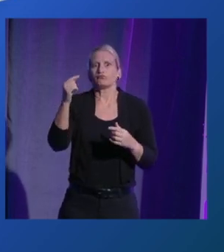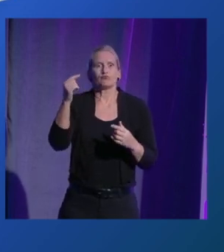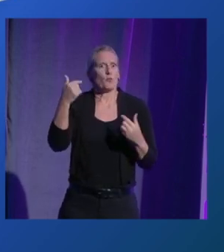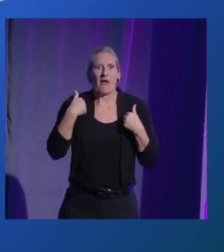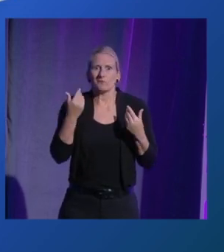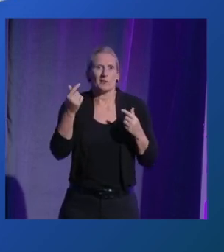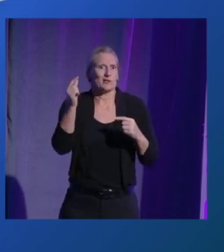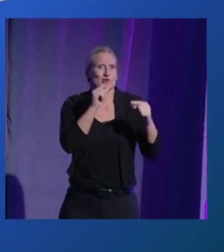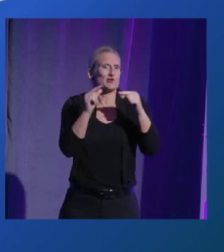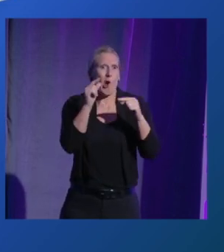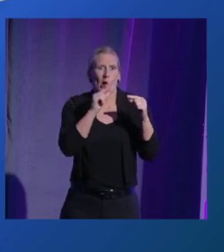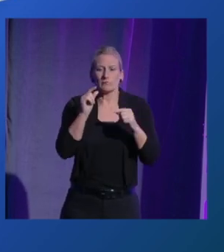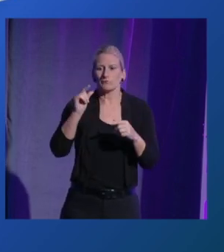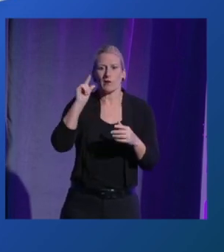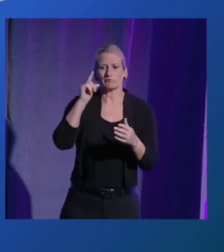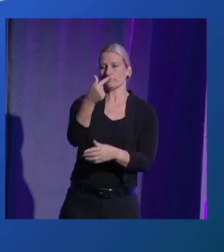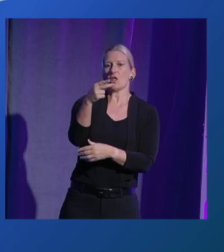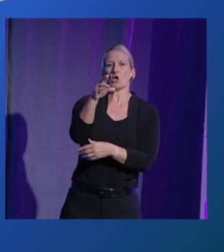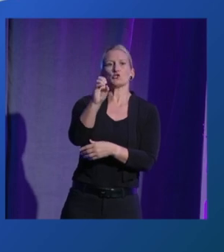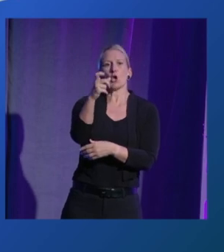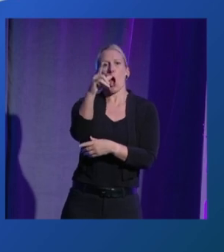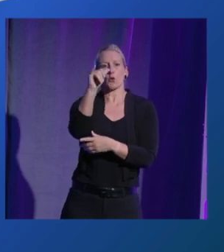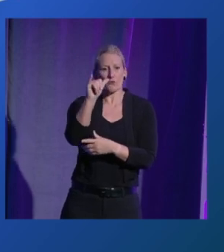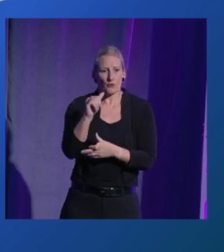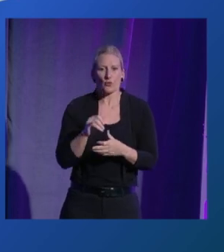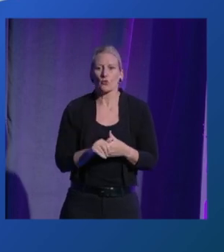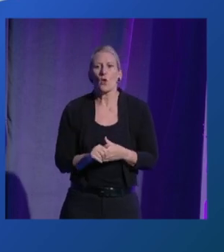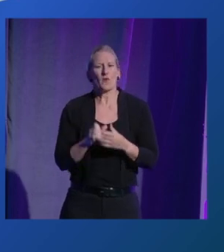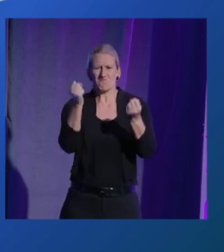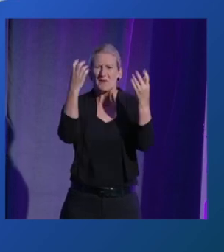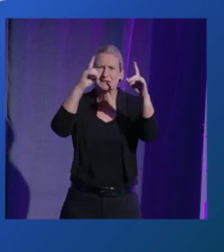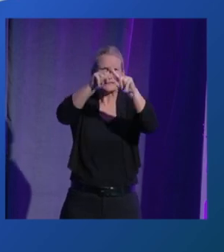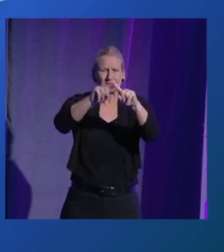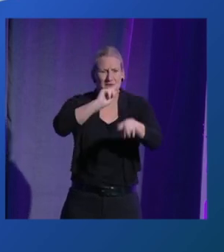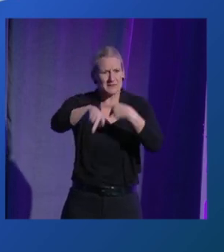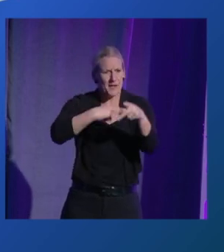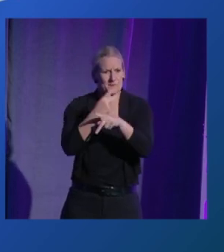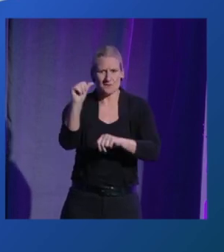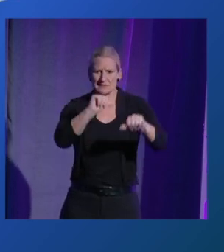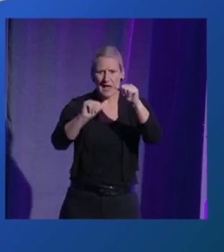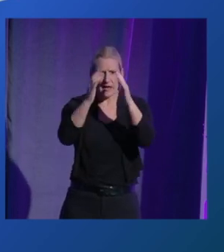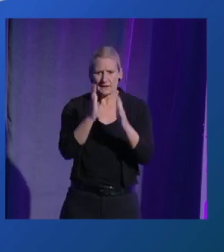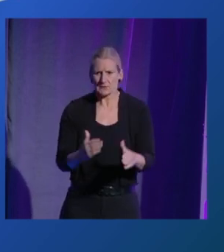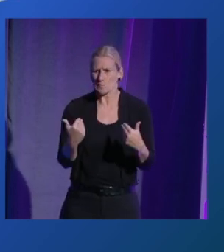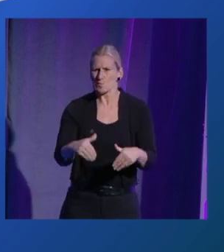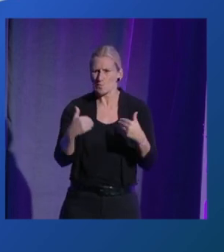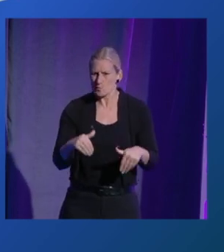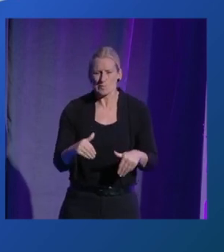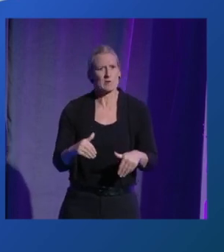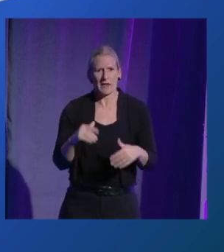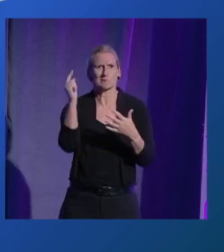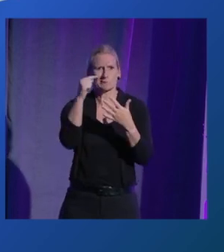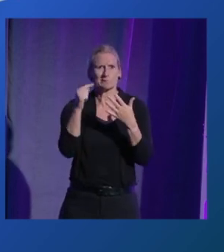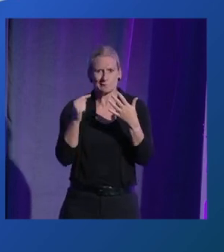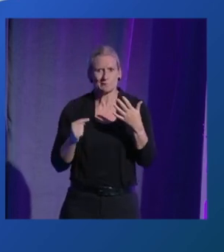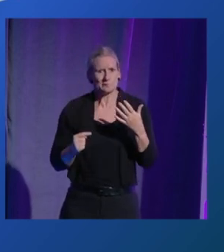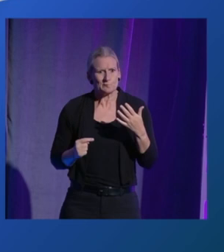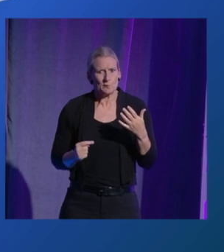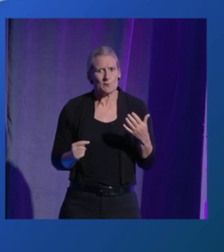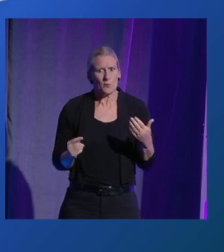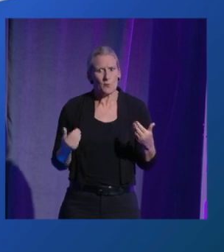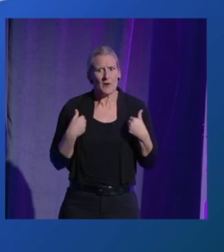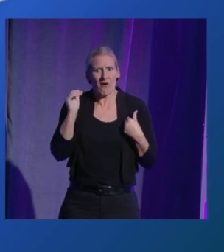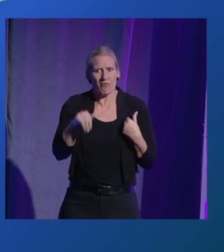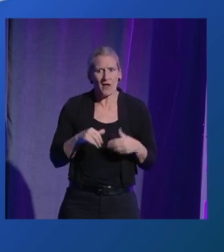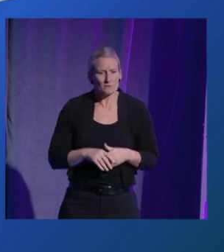uh geospatial data scientist remote image spectral scientist uh as well as some other folks in source and research so that's